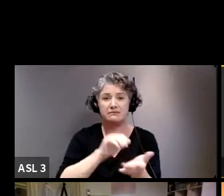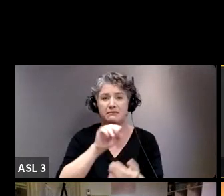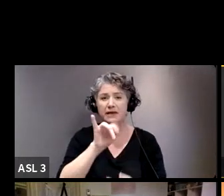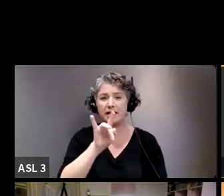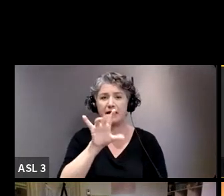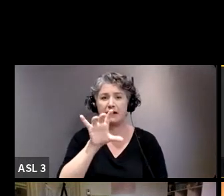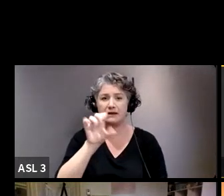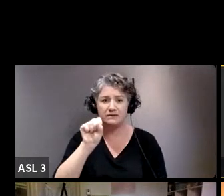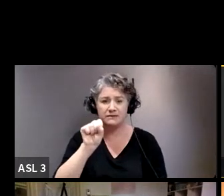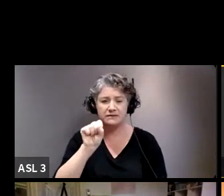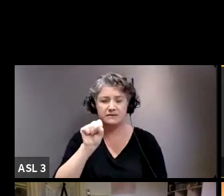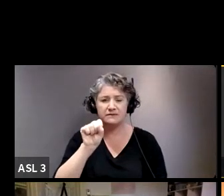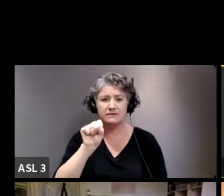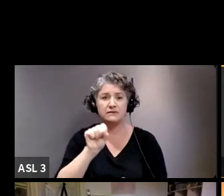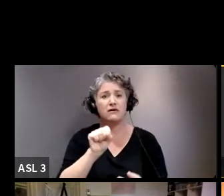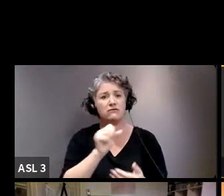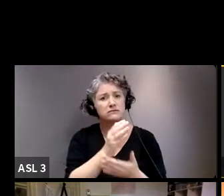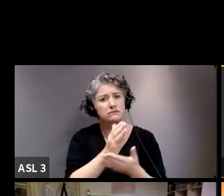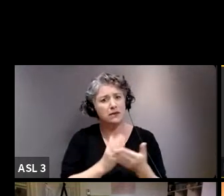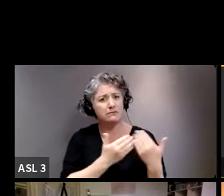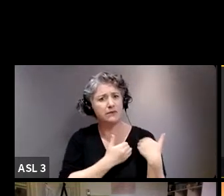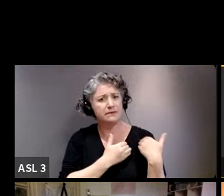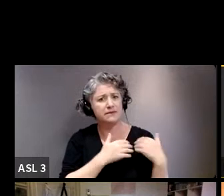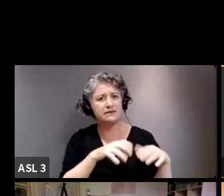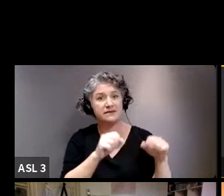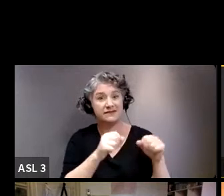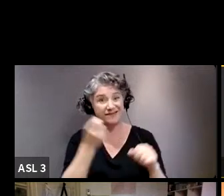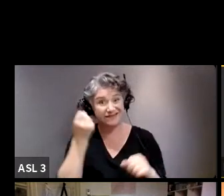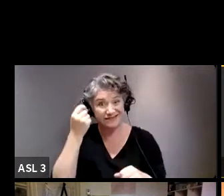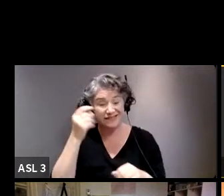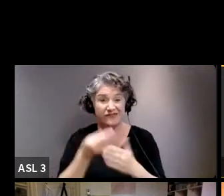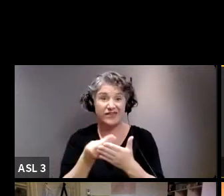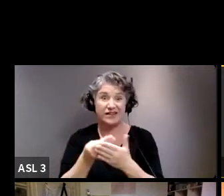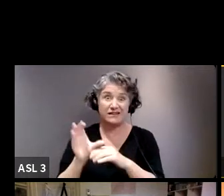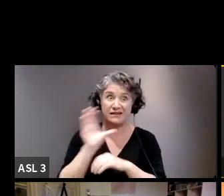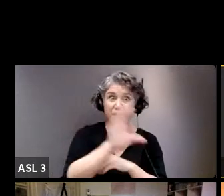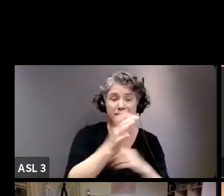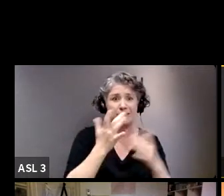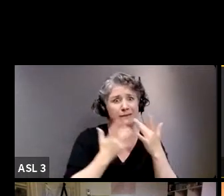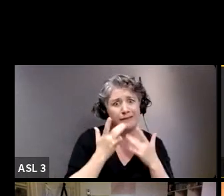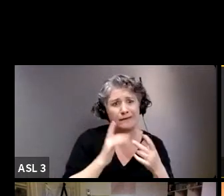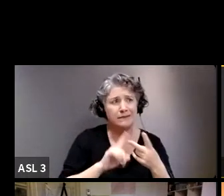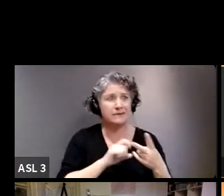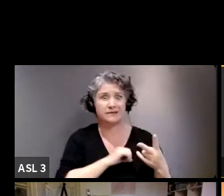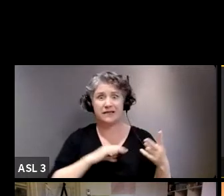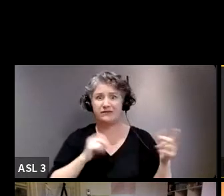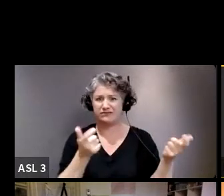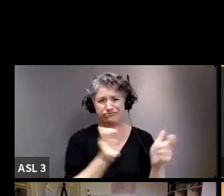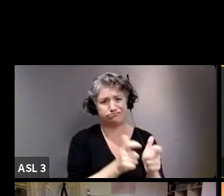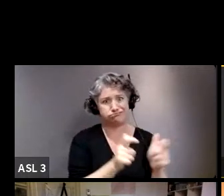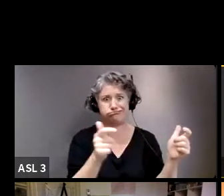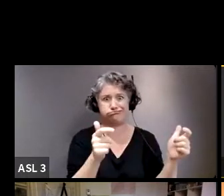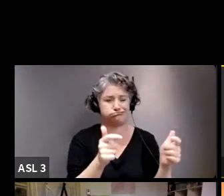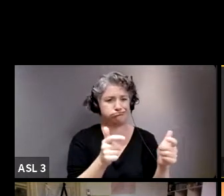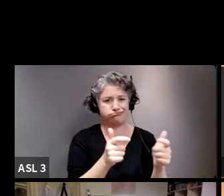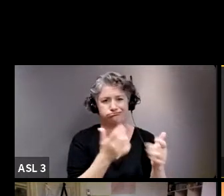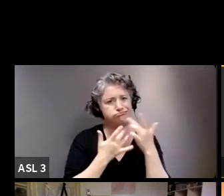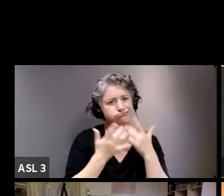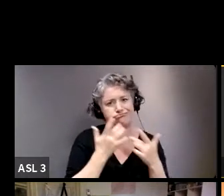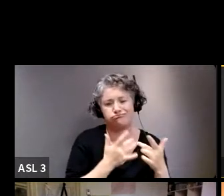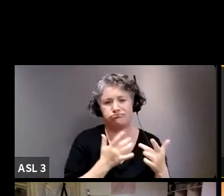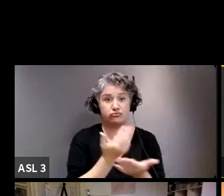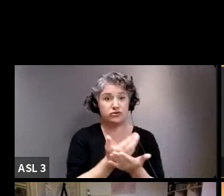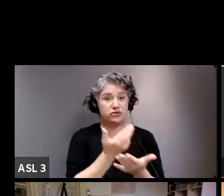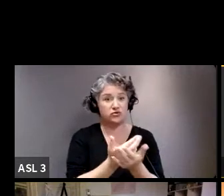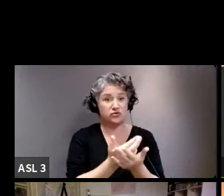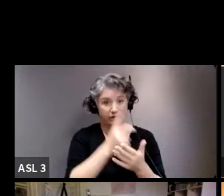this responsibility but of course they are underfunded they're understaffed and there's and they just don't have the resources to